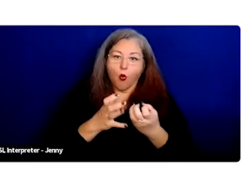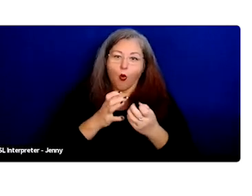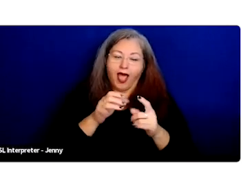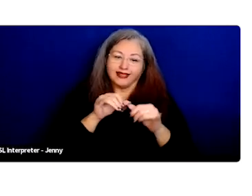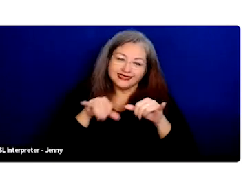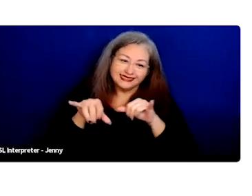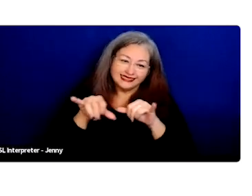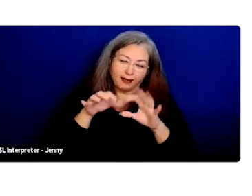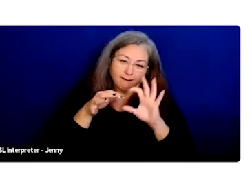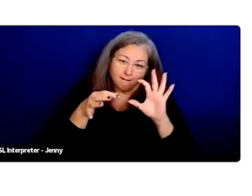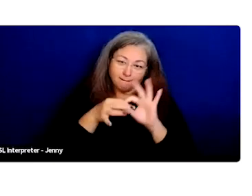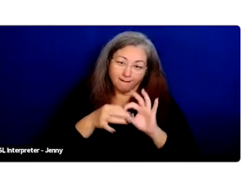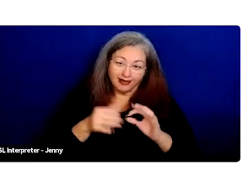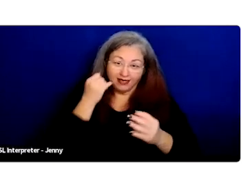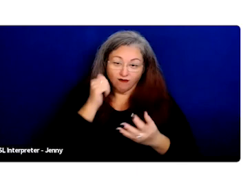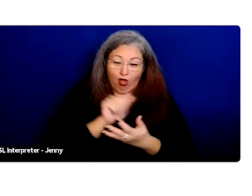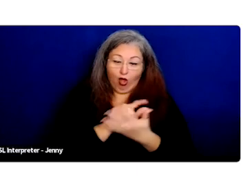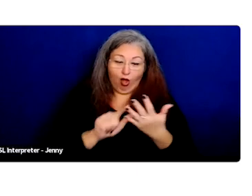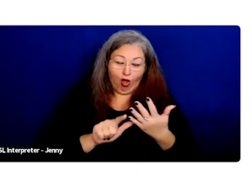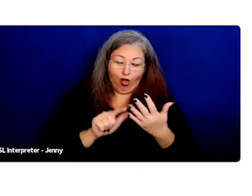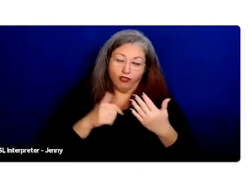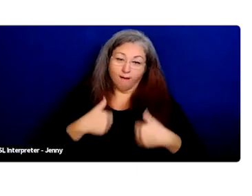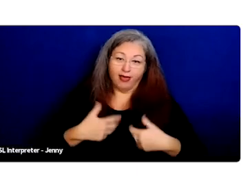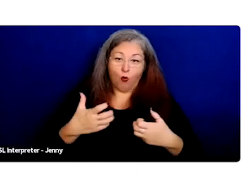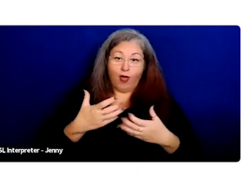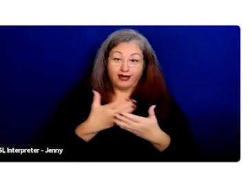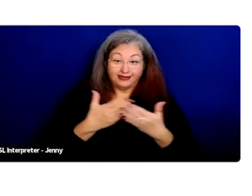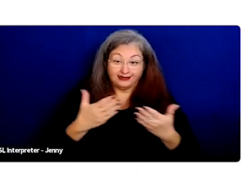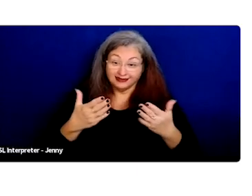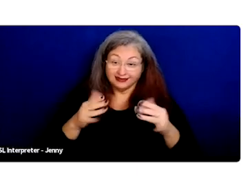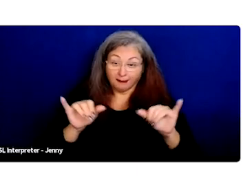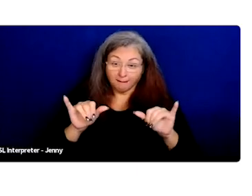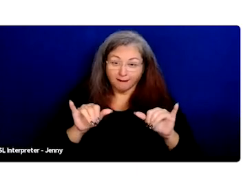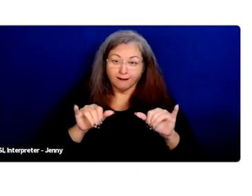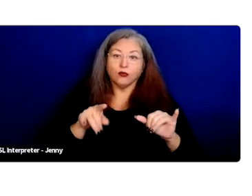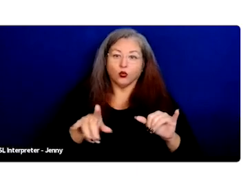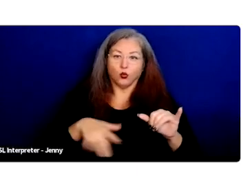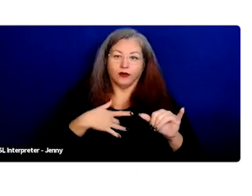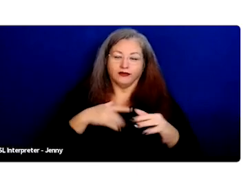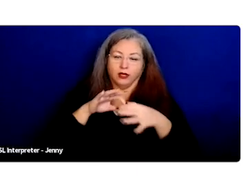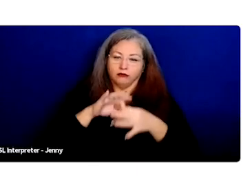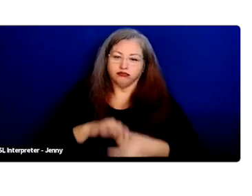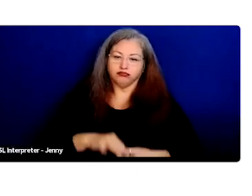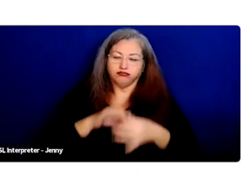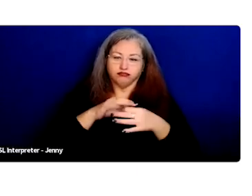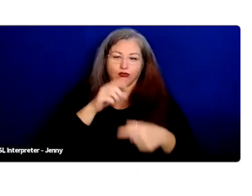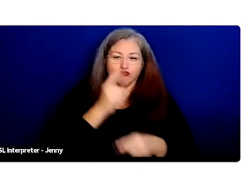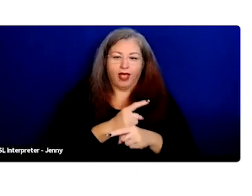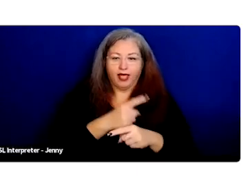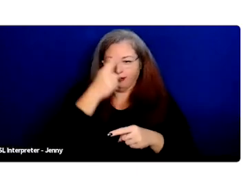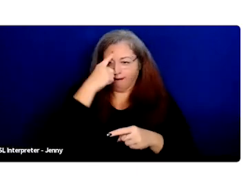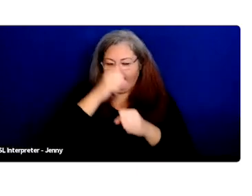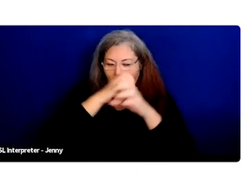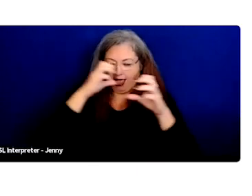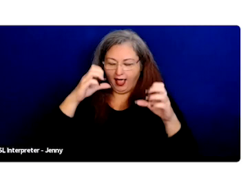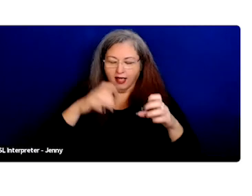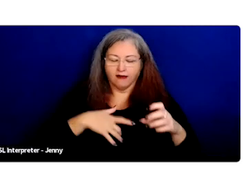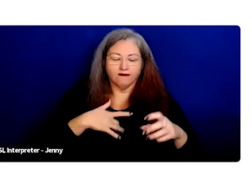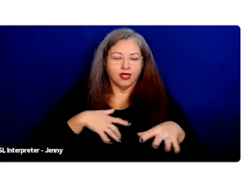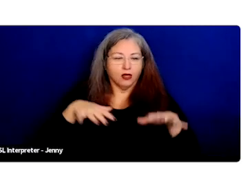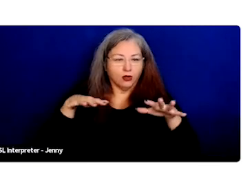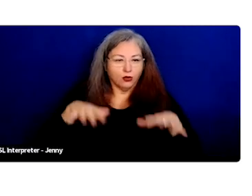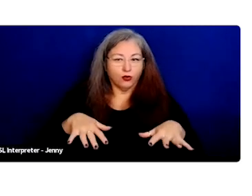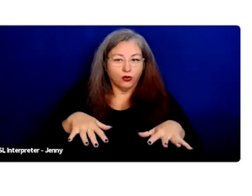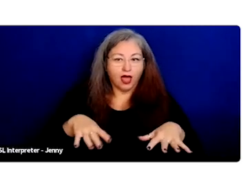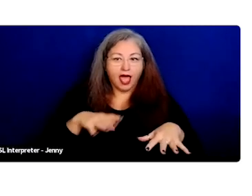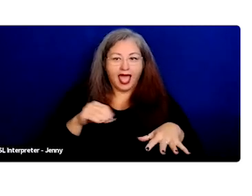same thing. When all of these bodies want the same thing, you feel like you're in your right mind. We feel like we're in our right mind. And